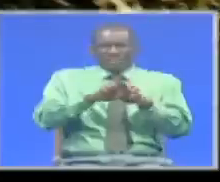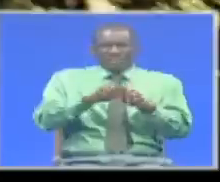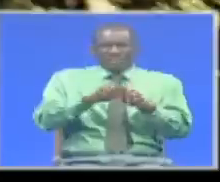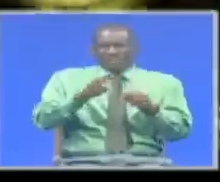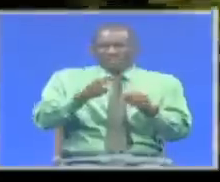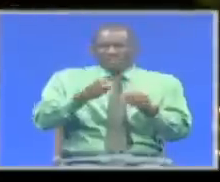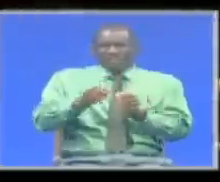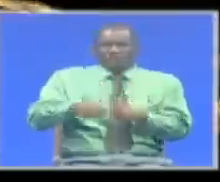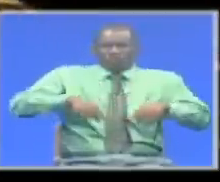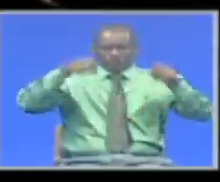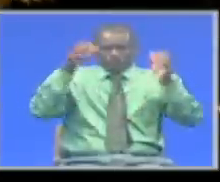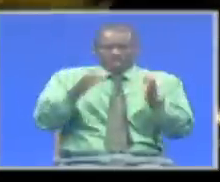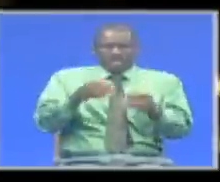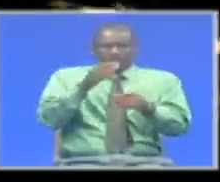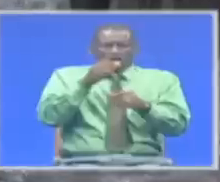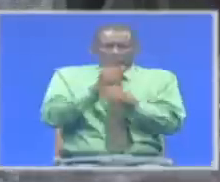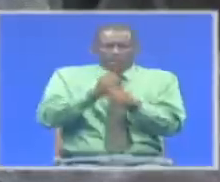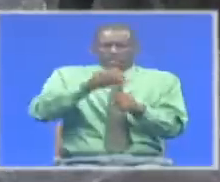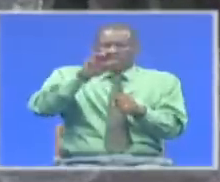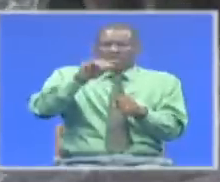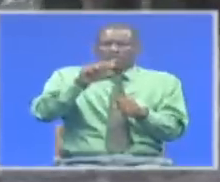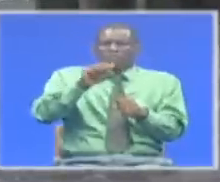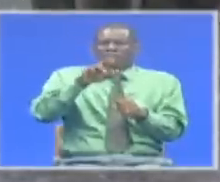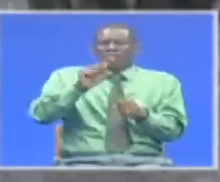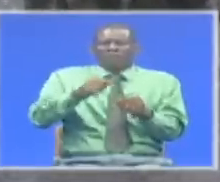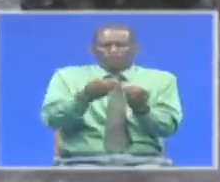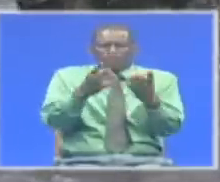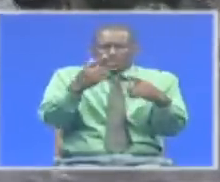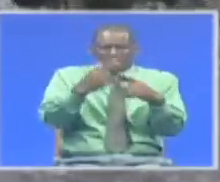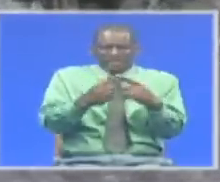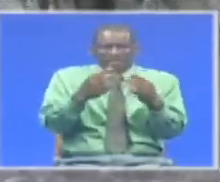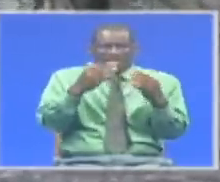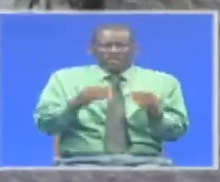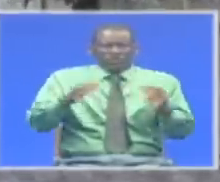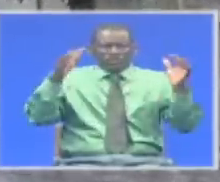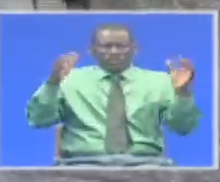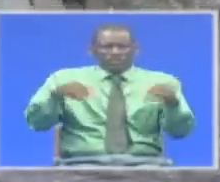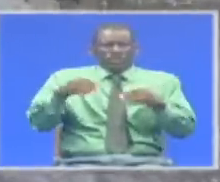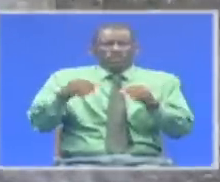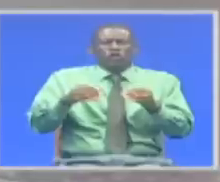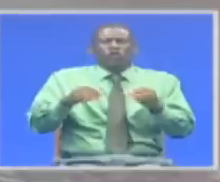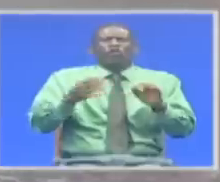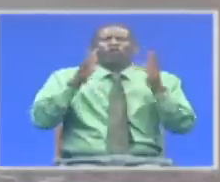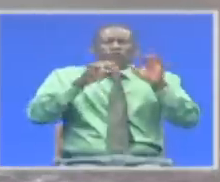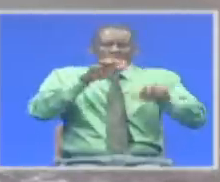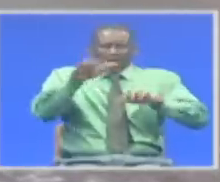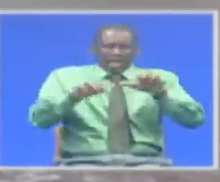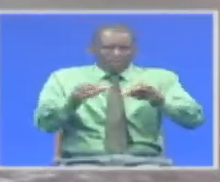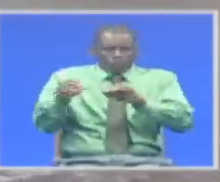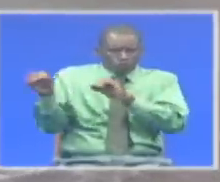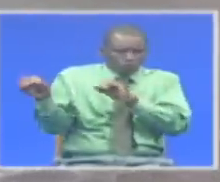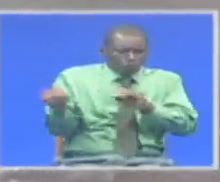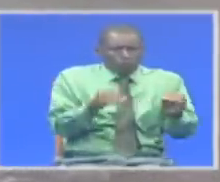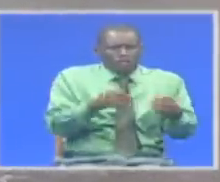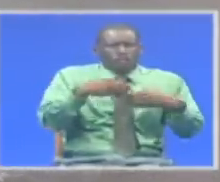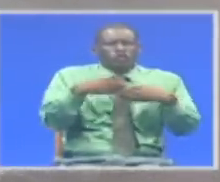for most of his life, and for him, the great wildebeest migration is losing lure. What was once a great